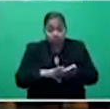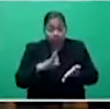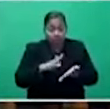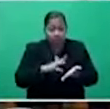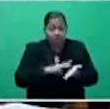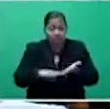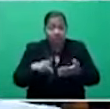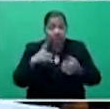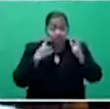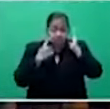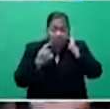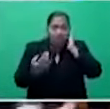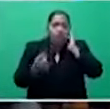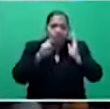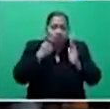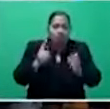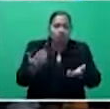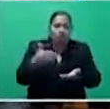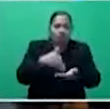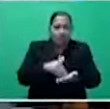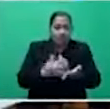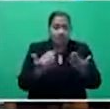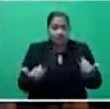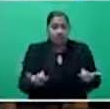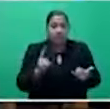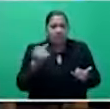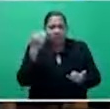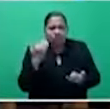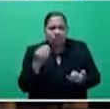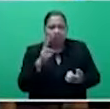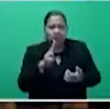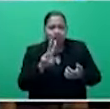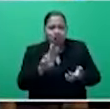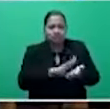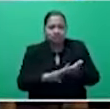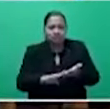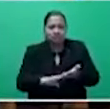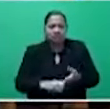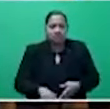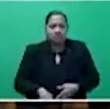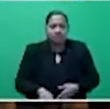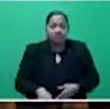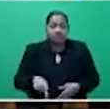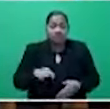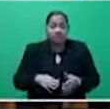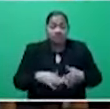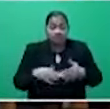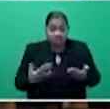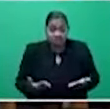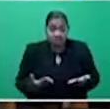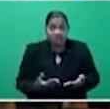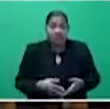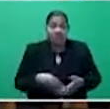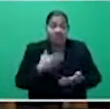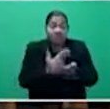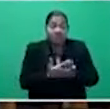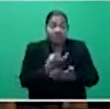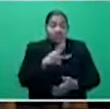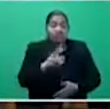million. We'll add 40 million litres of water, sir. That amount exceeds the current demand by 38 million litres. What does that